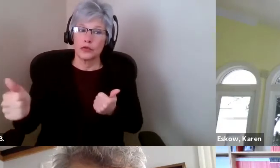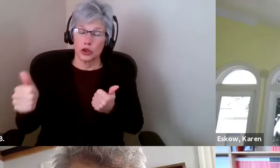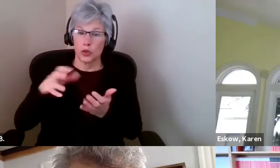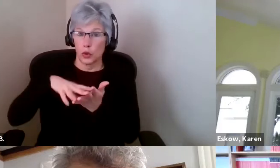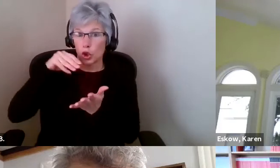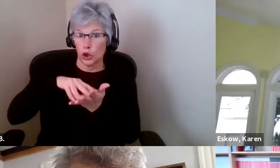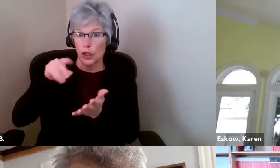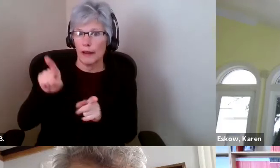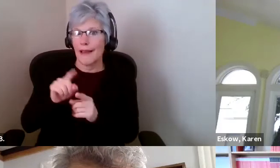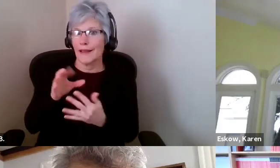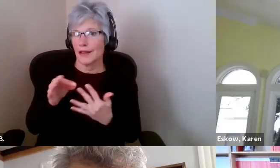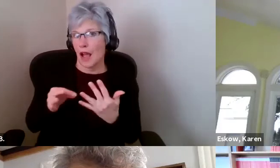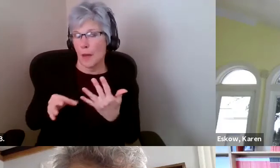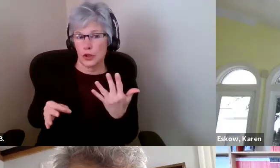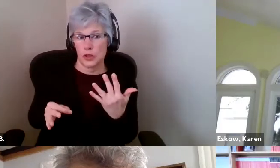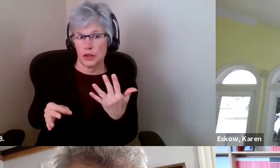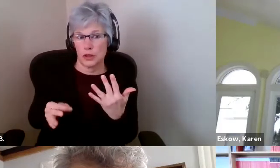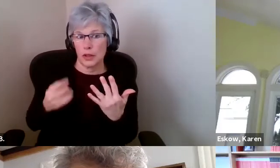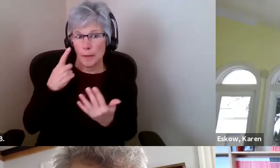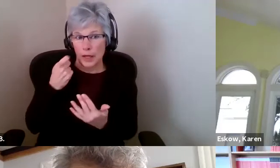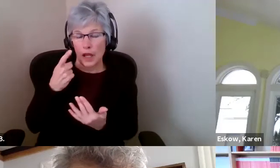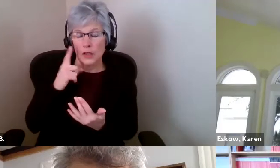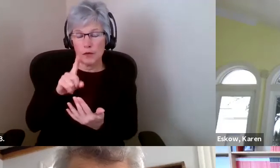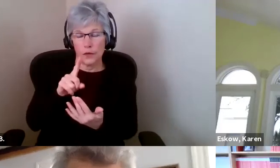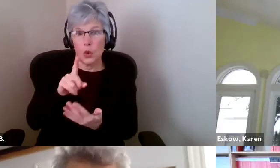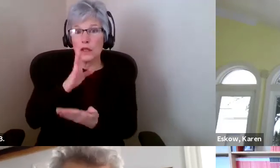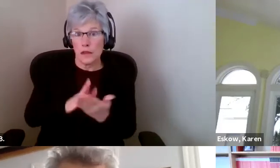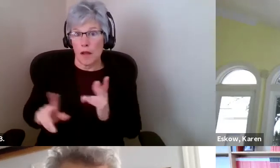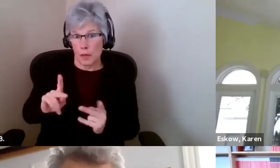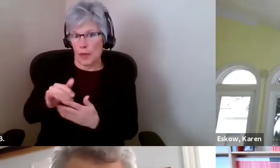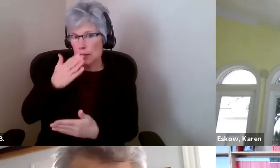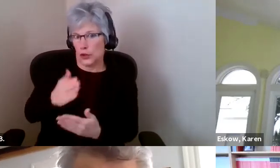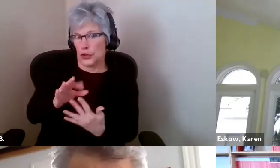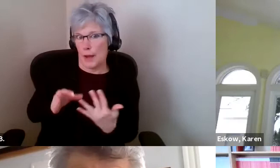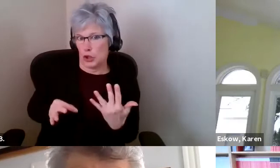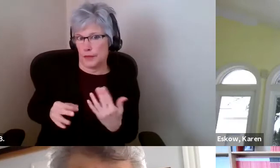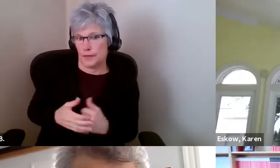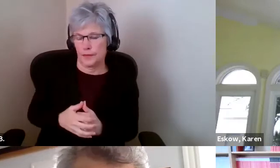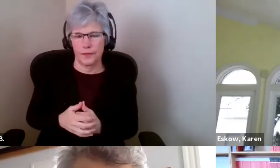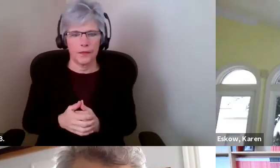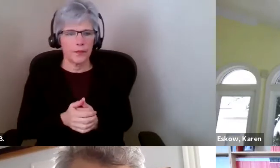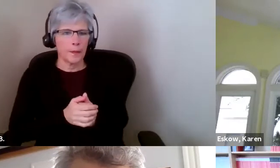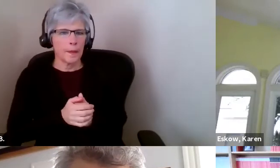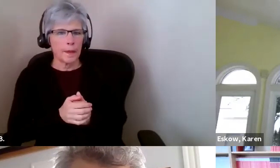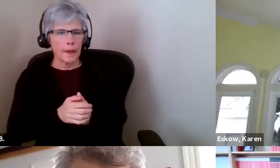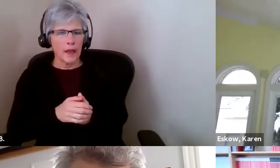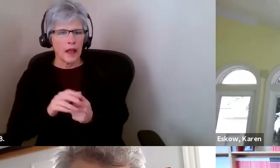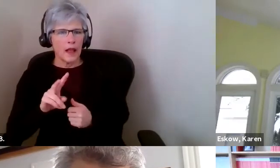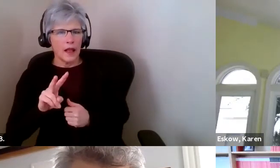an option, since for some it is a good option? So by